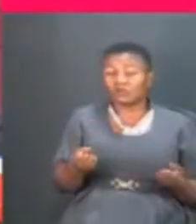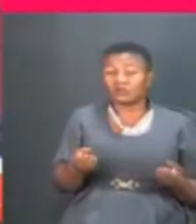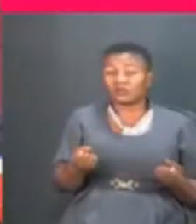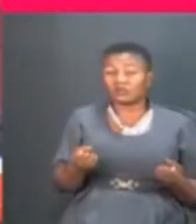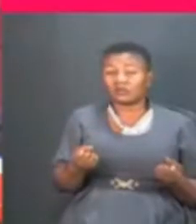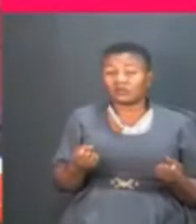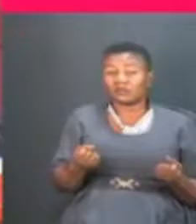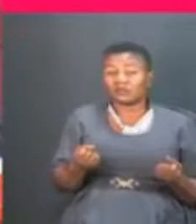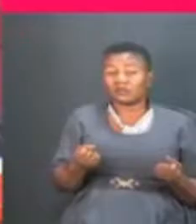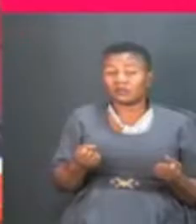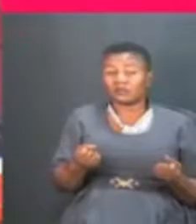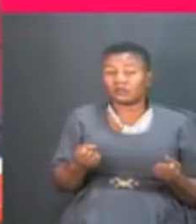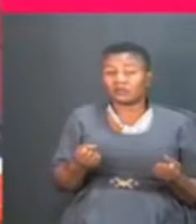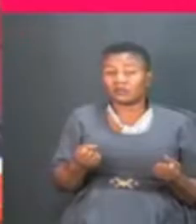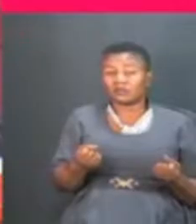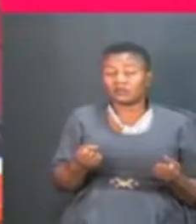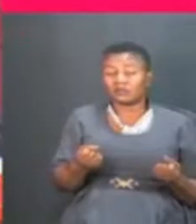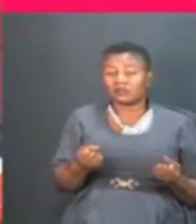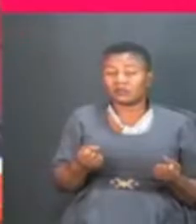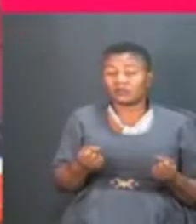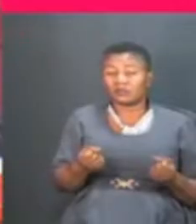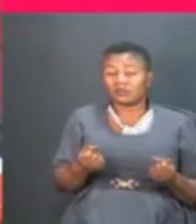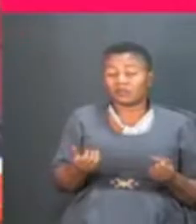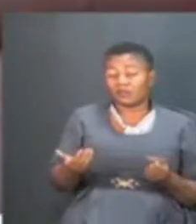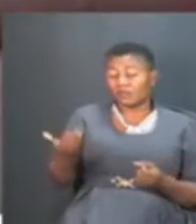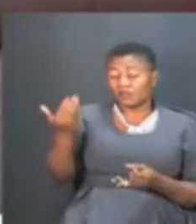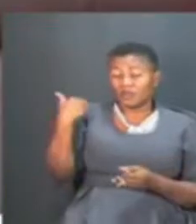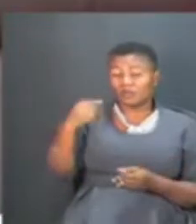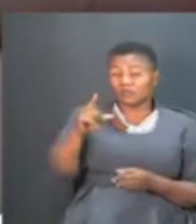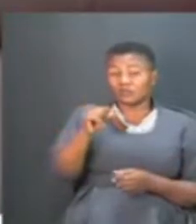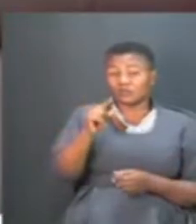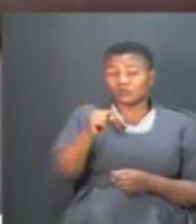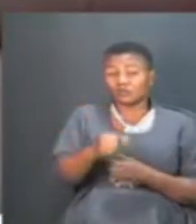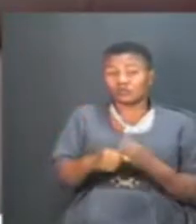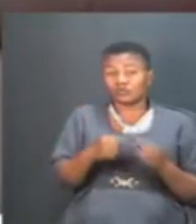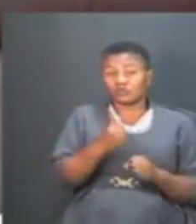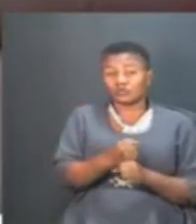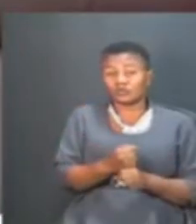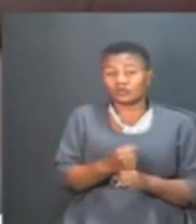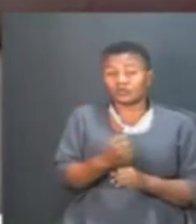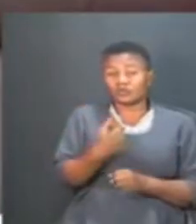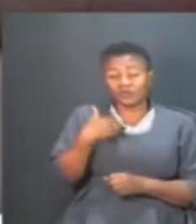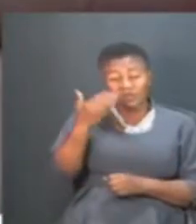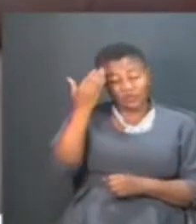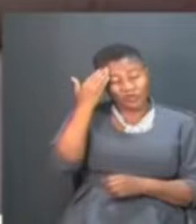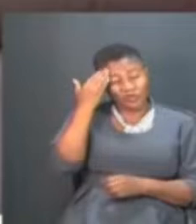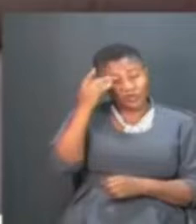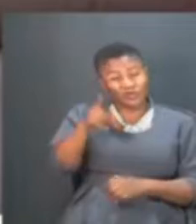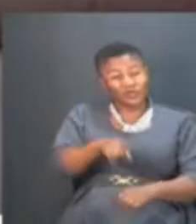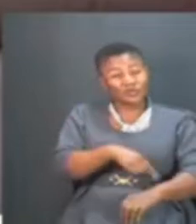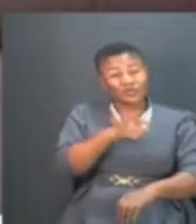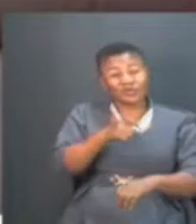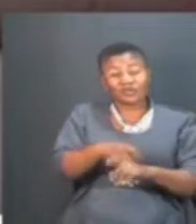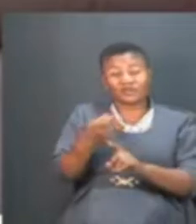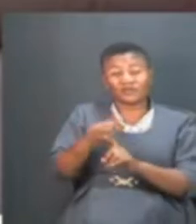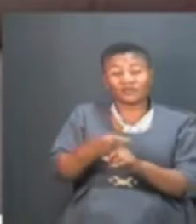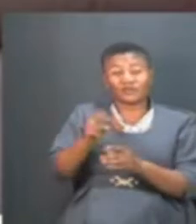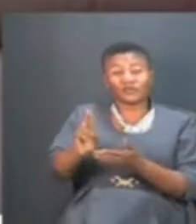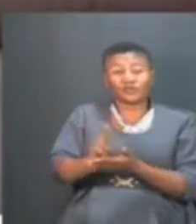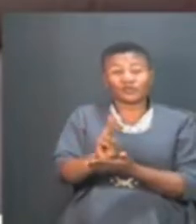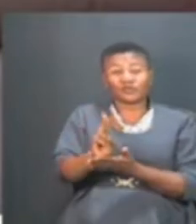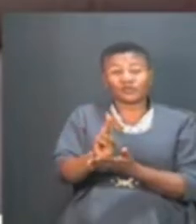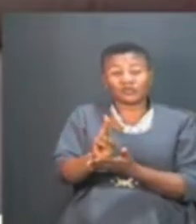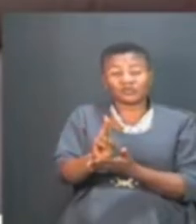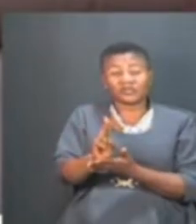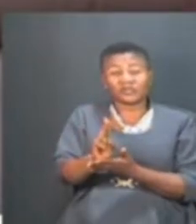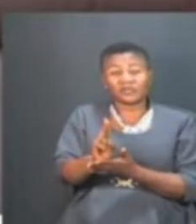fact, past 20 years, many people do not know. I've known him at the university. He sat by me a while